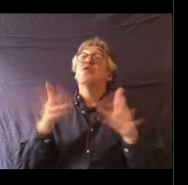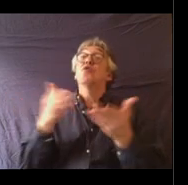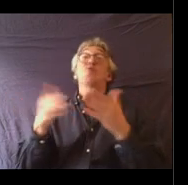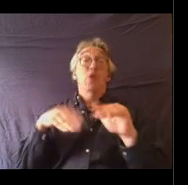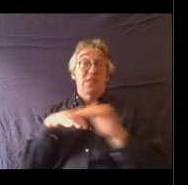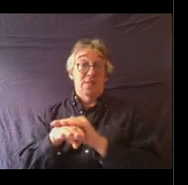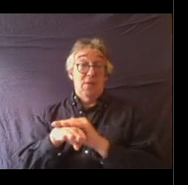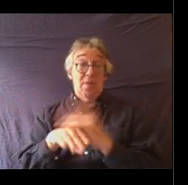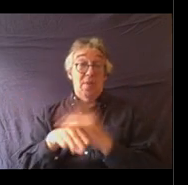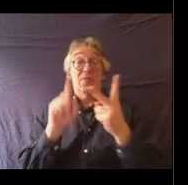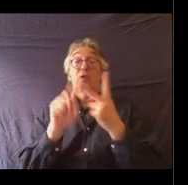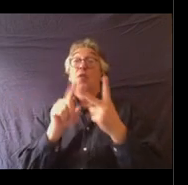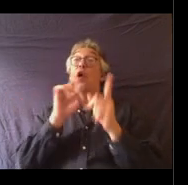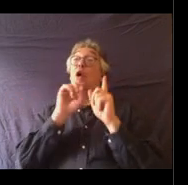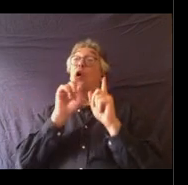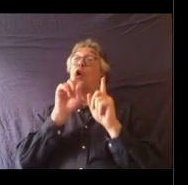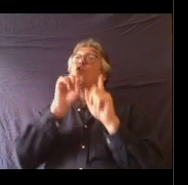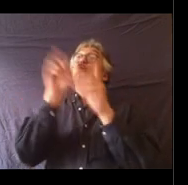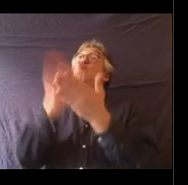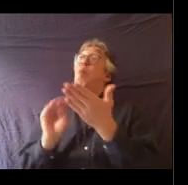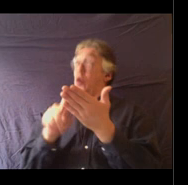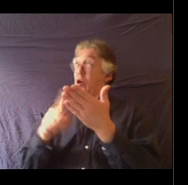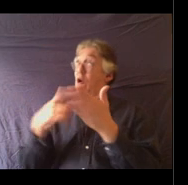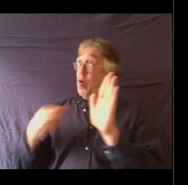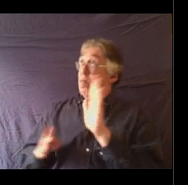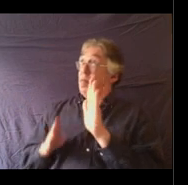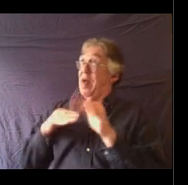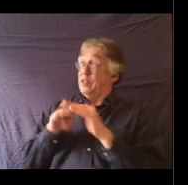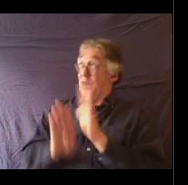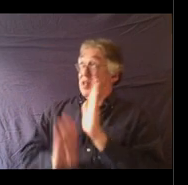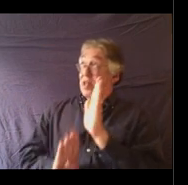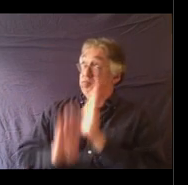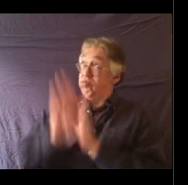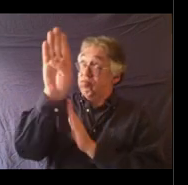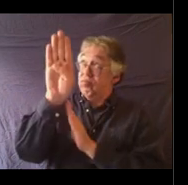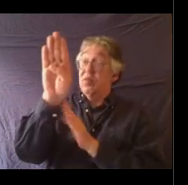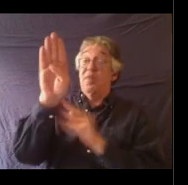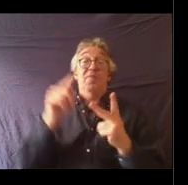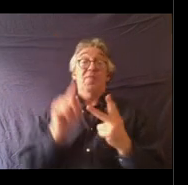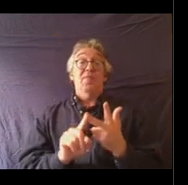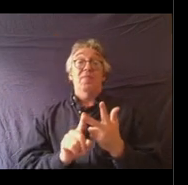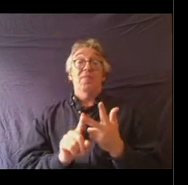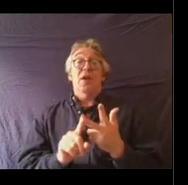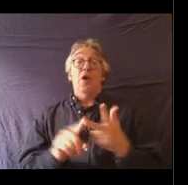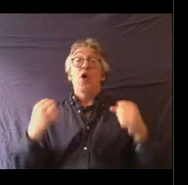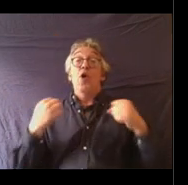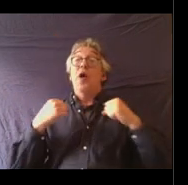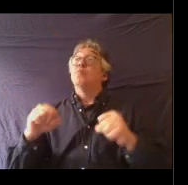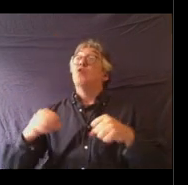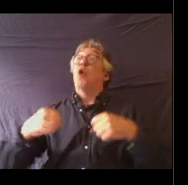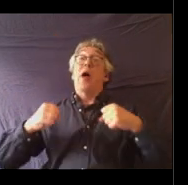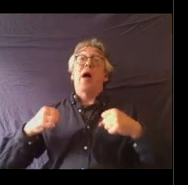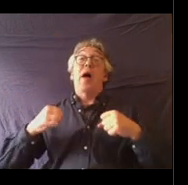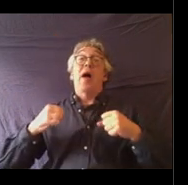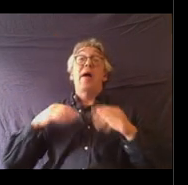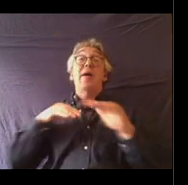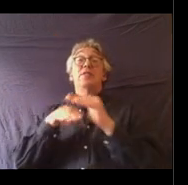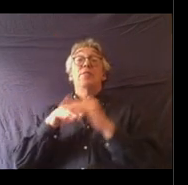made on this progress on accessibility, accessibility actions plan, which is merely